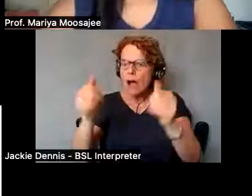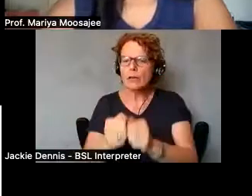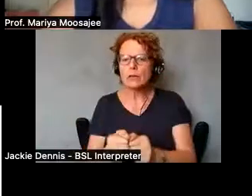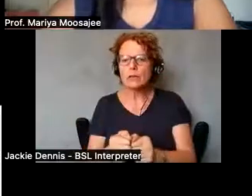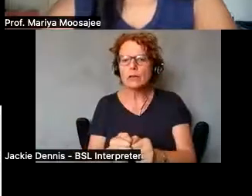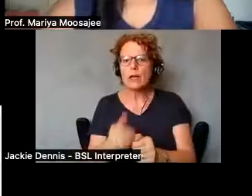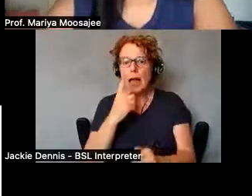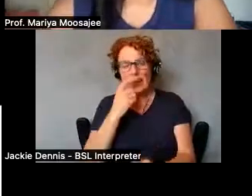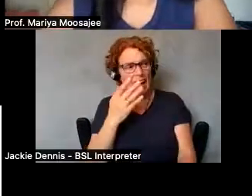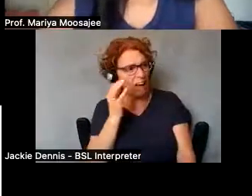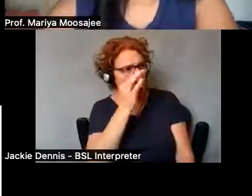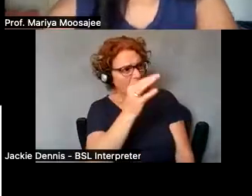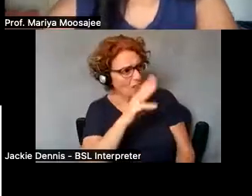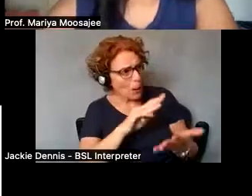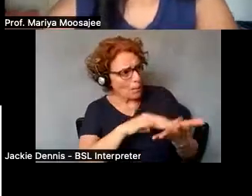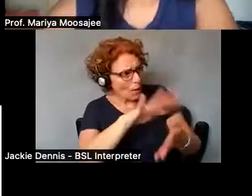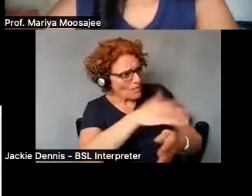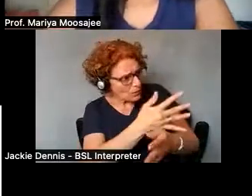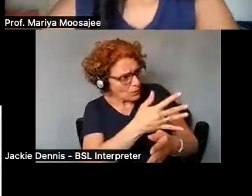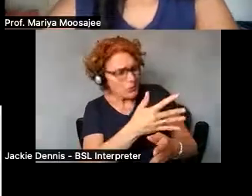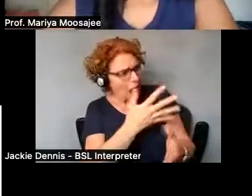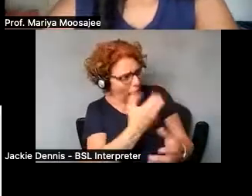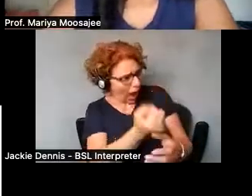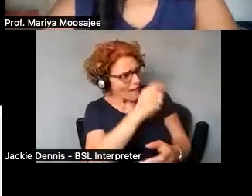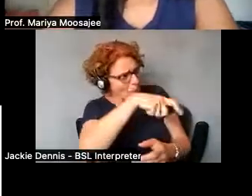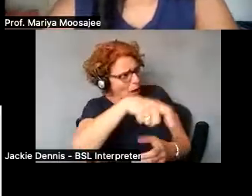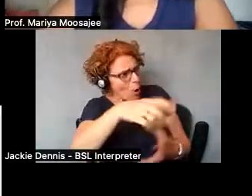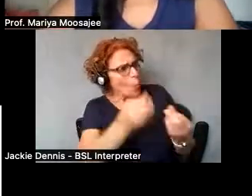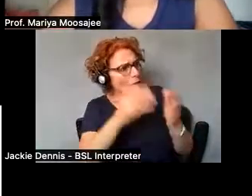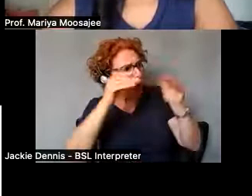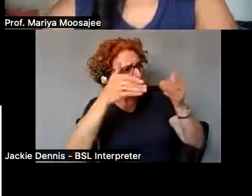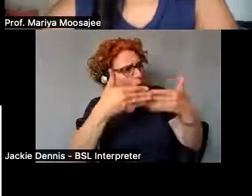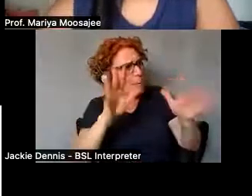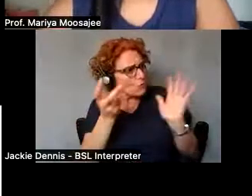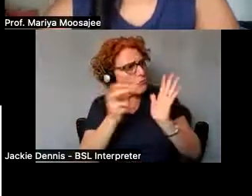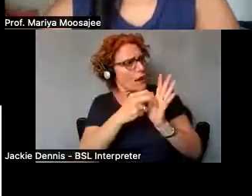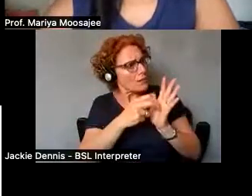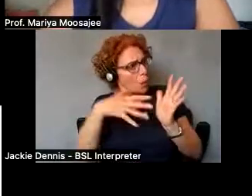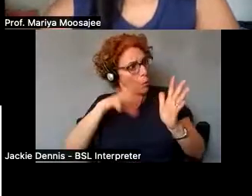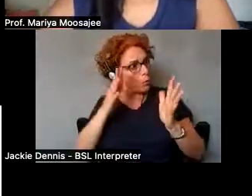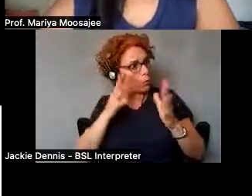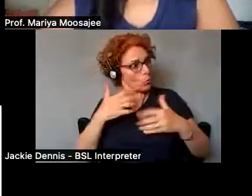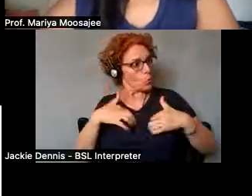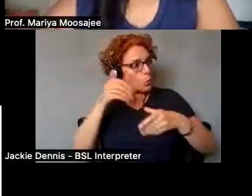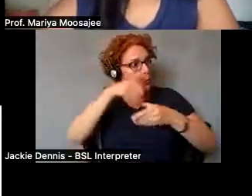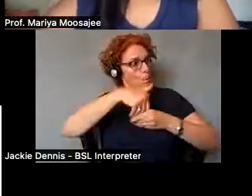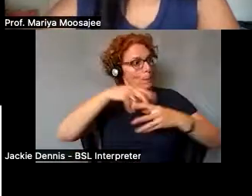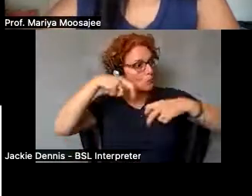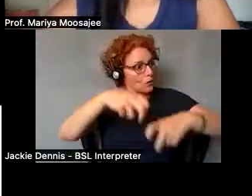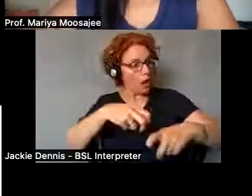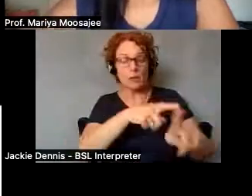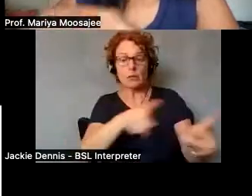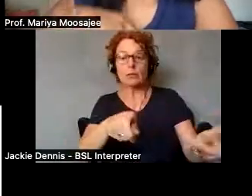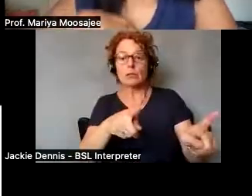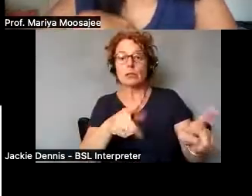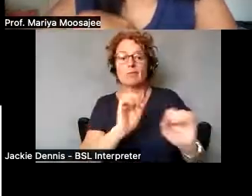to Moorfields and say, have you had any patients with Ushers that have registered for any research opportunities? And they will be able to